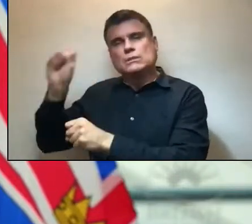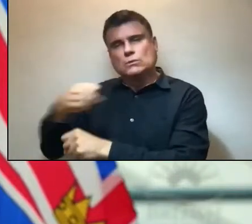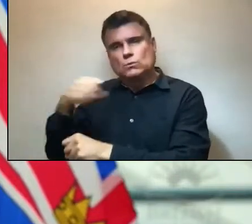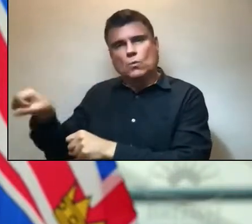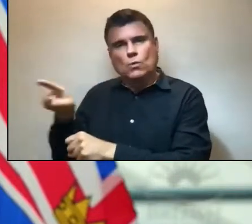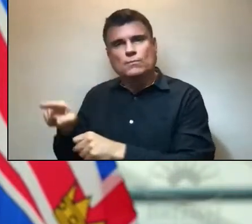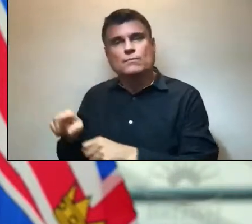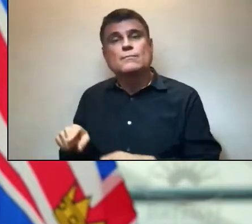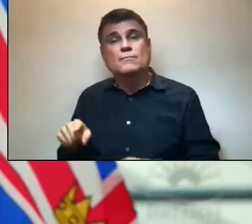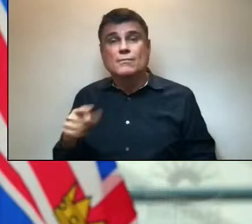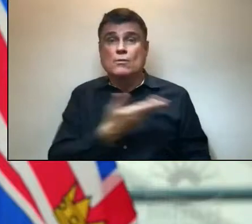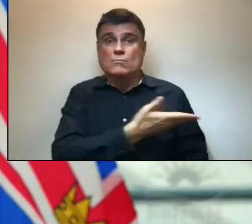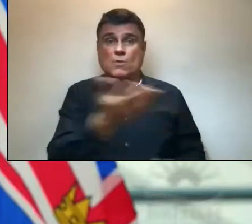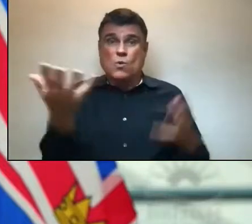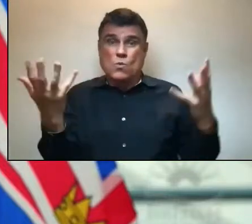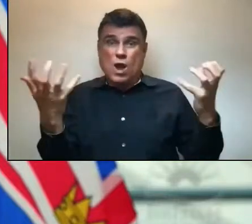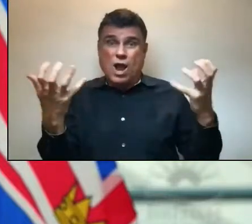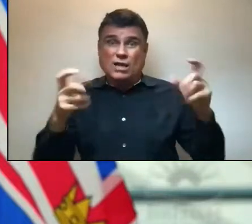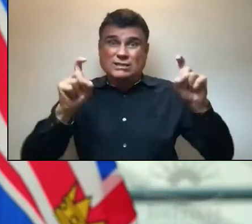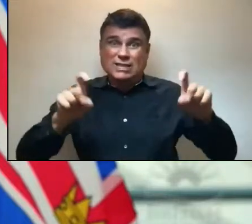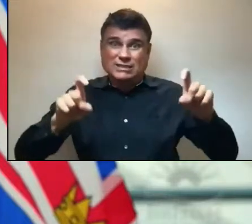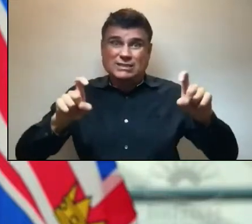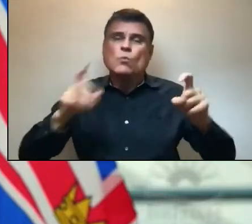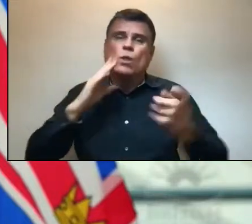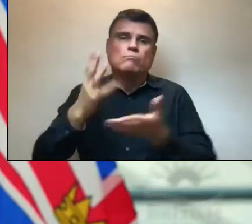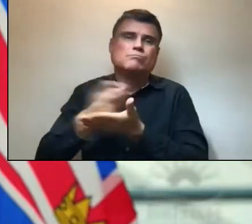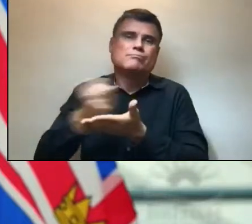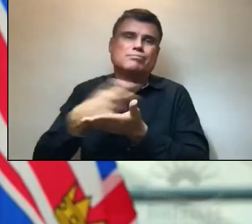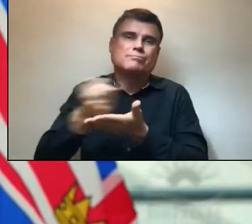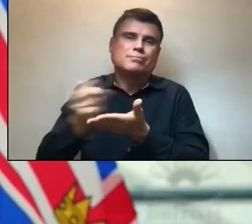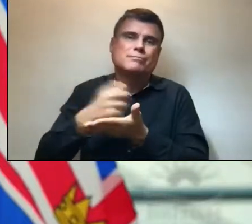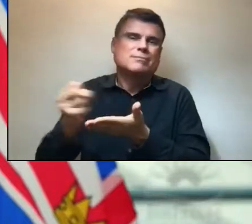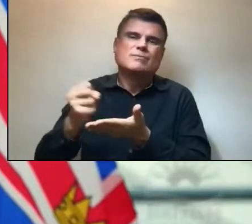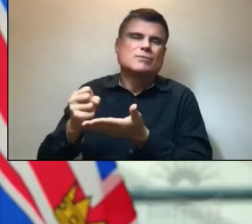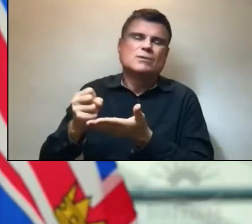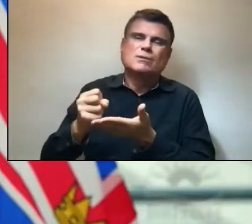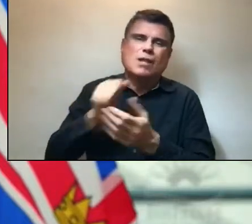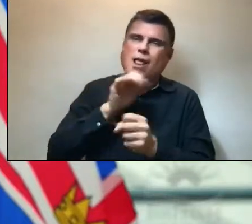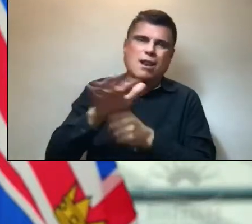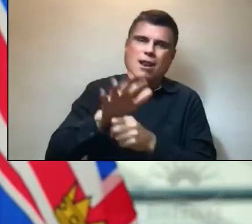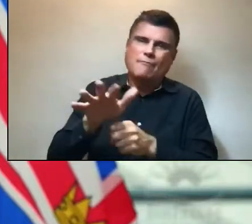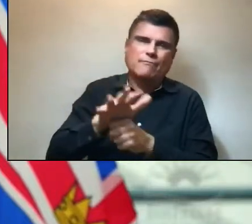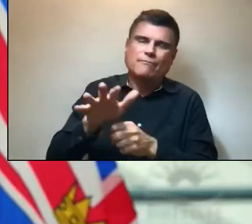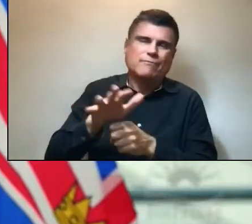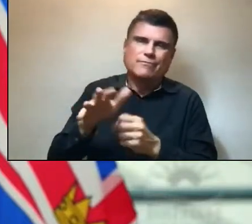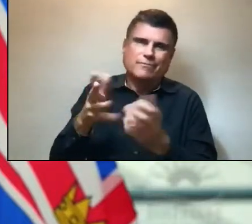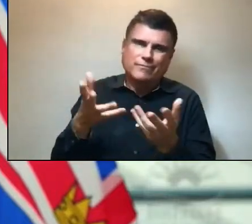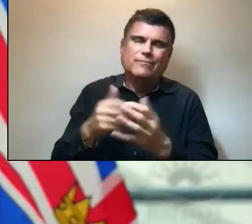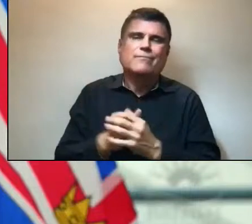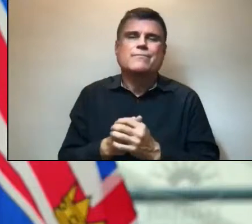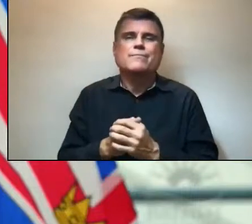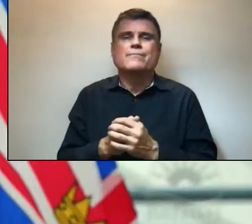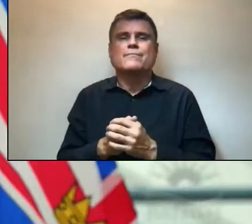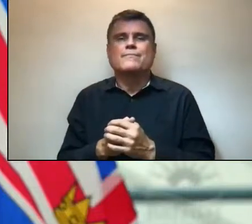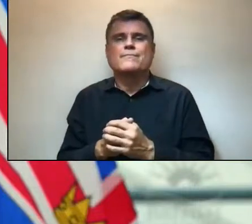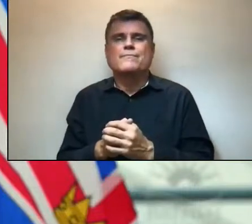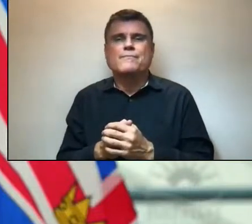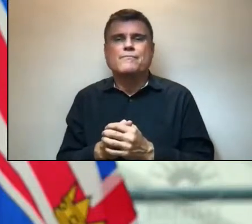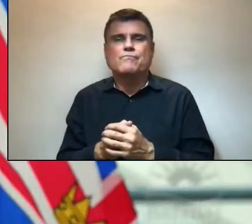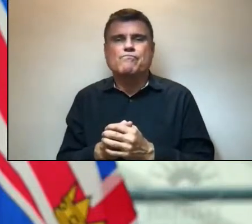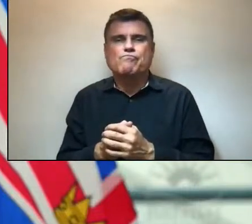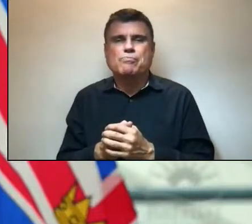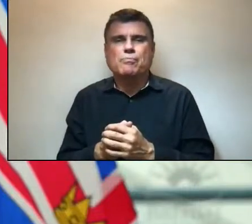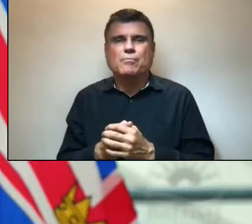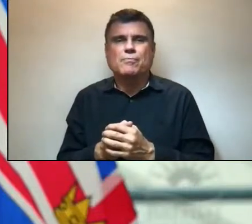and we've not been able to get them in the numbers that would be helpful for us across Canada or here in BC yet. I know